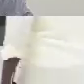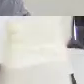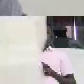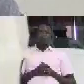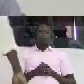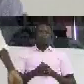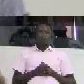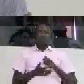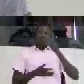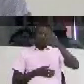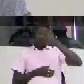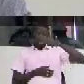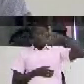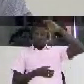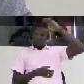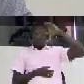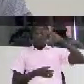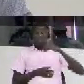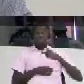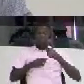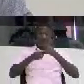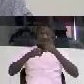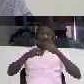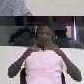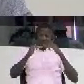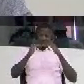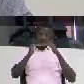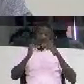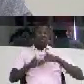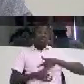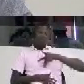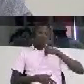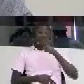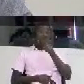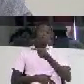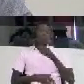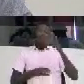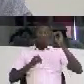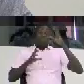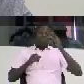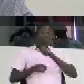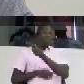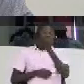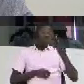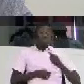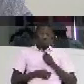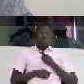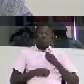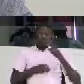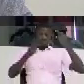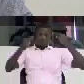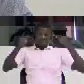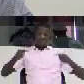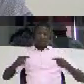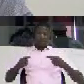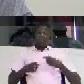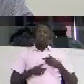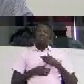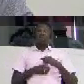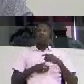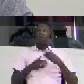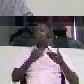the Commission equally feels the pain of those who testified and were